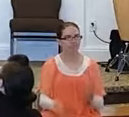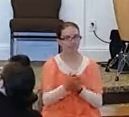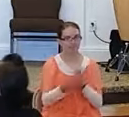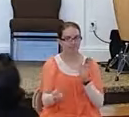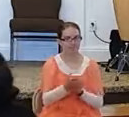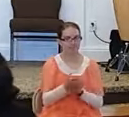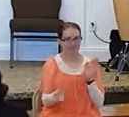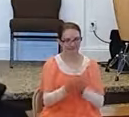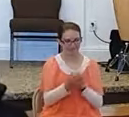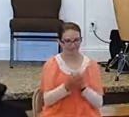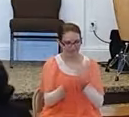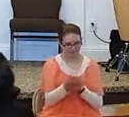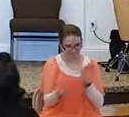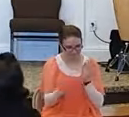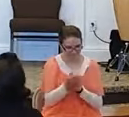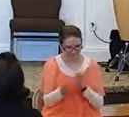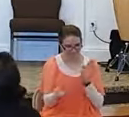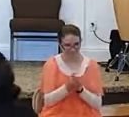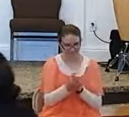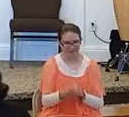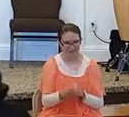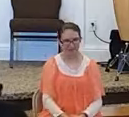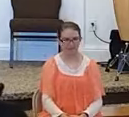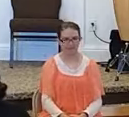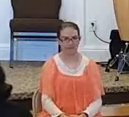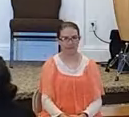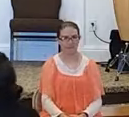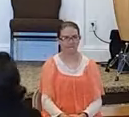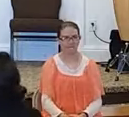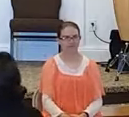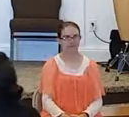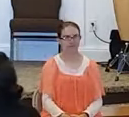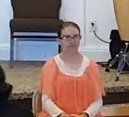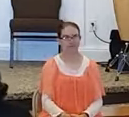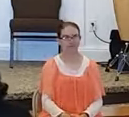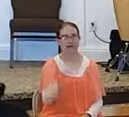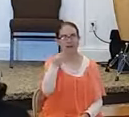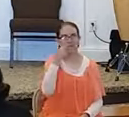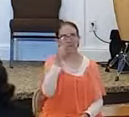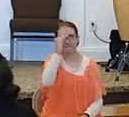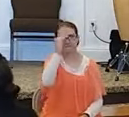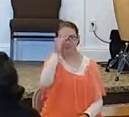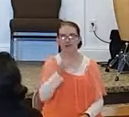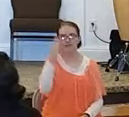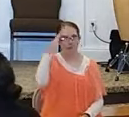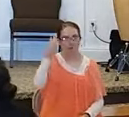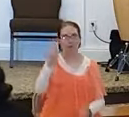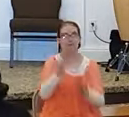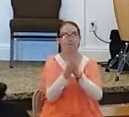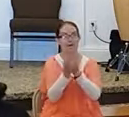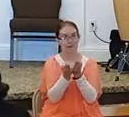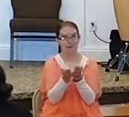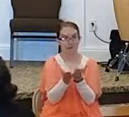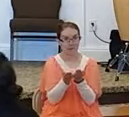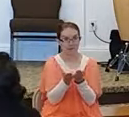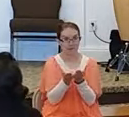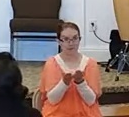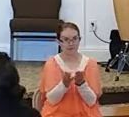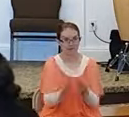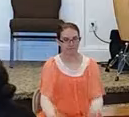My God. Hallelujah. And so they said, these guys don't even know Bible.